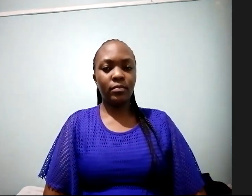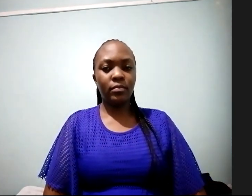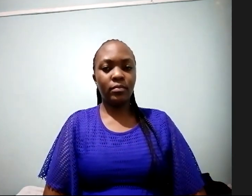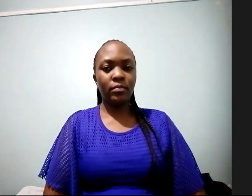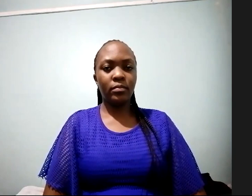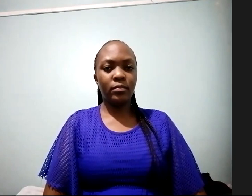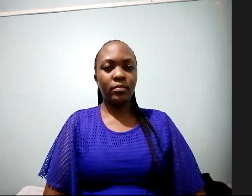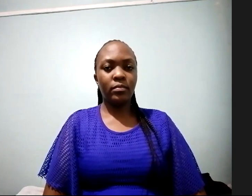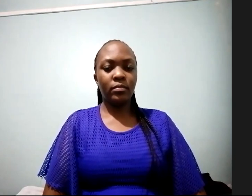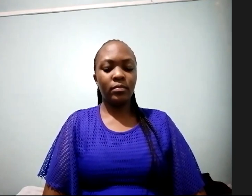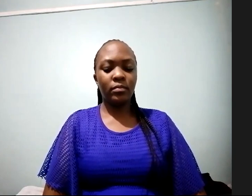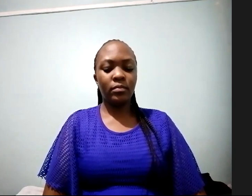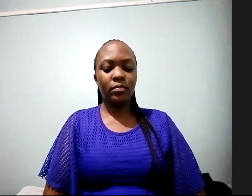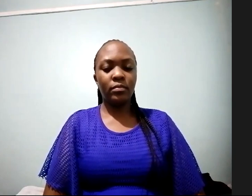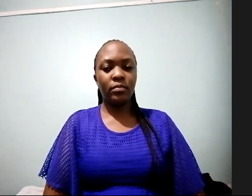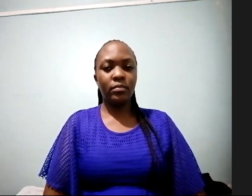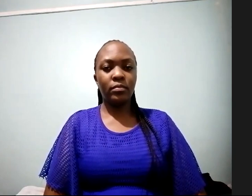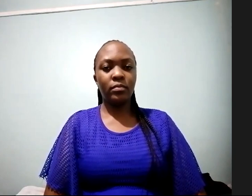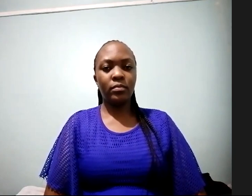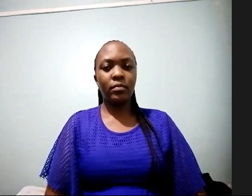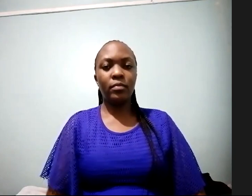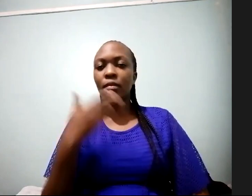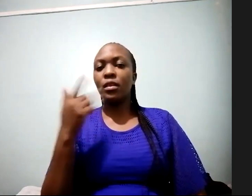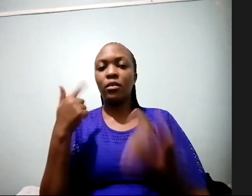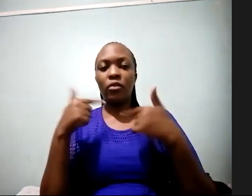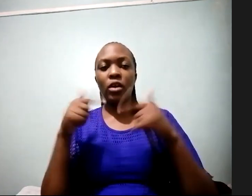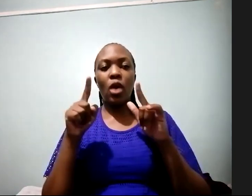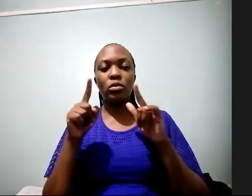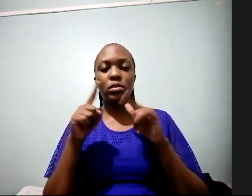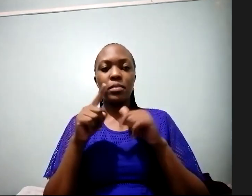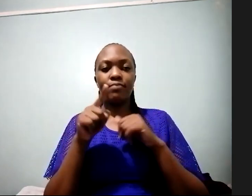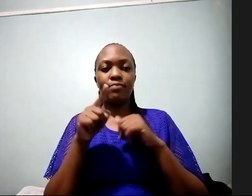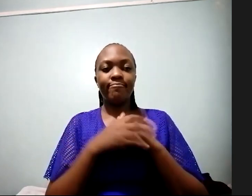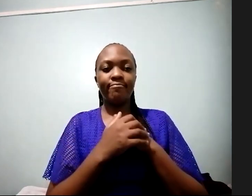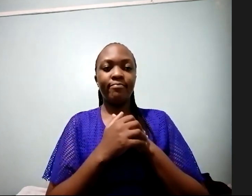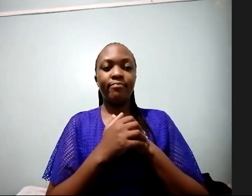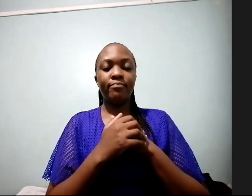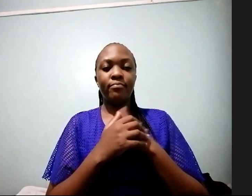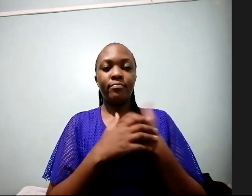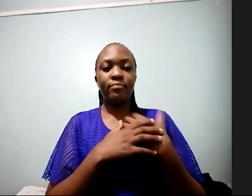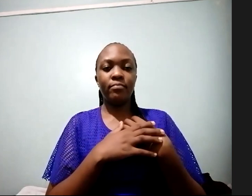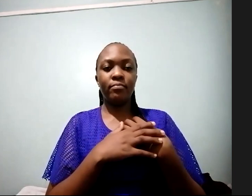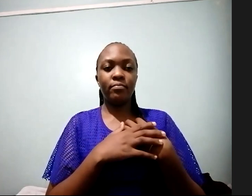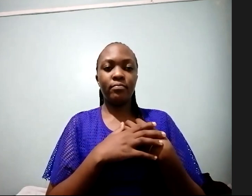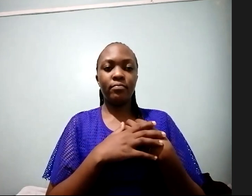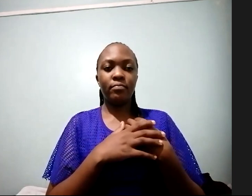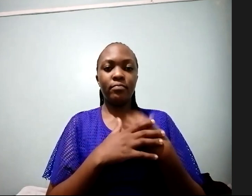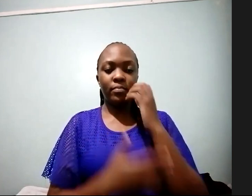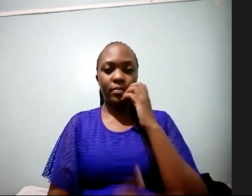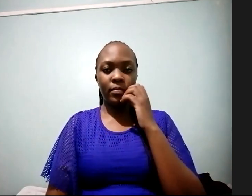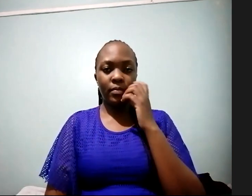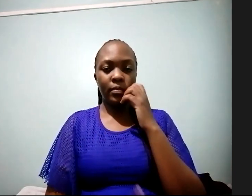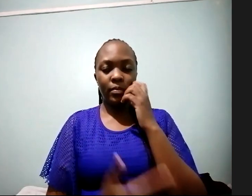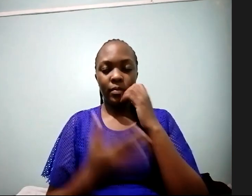Okay, thank you, Jen, for that announcement. All right. Oh, yes. And maybe just last announcement, we still have